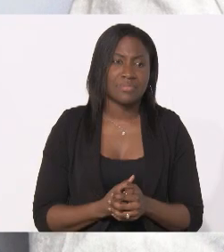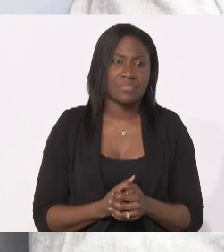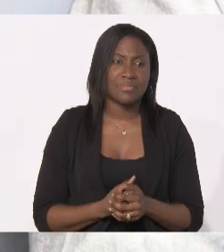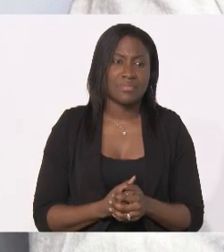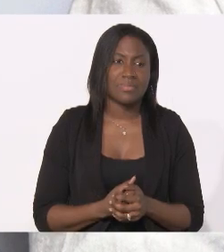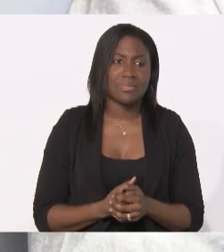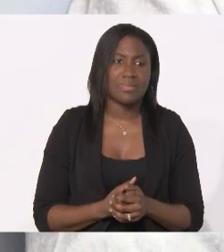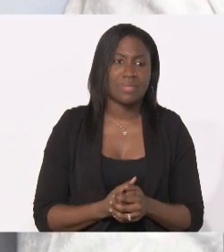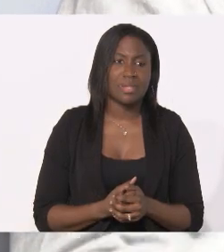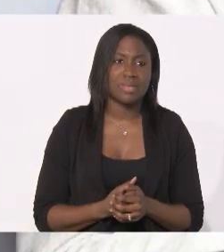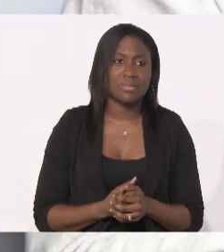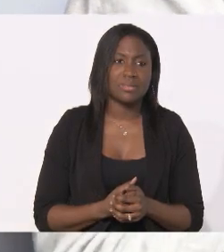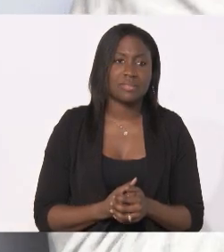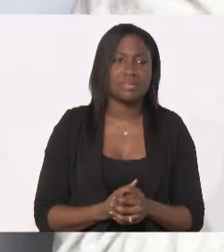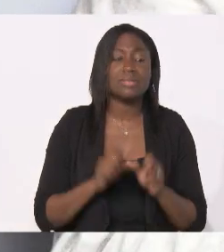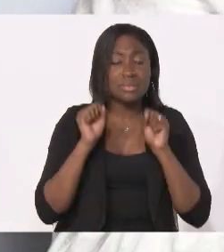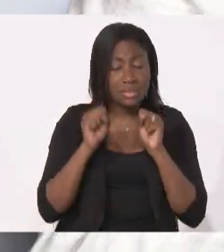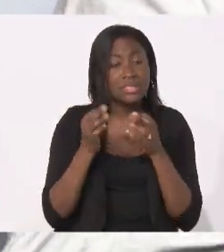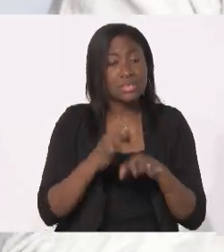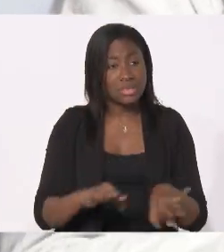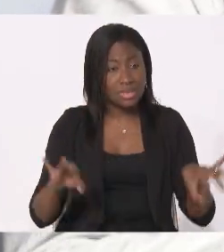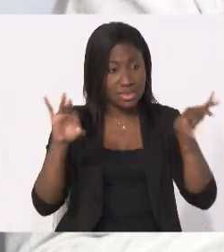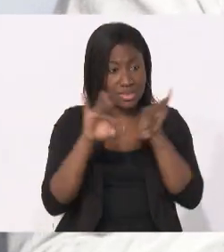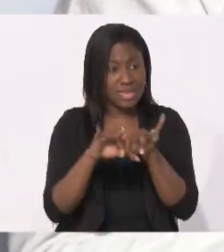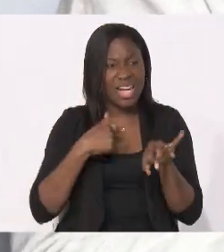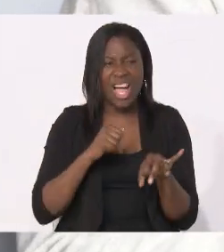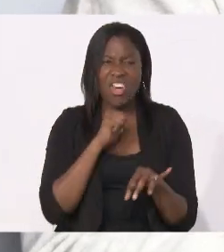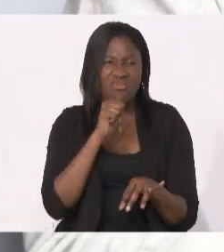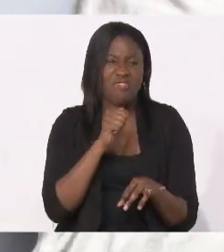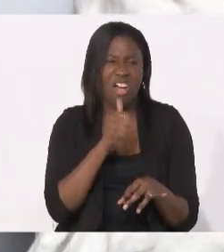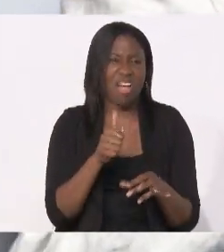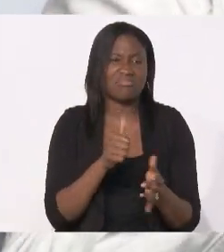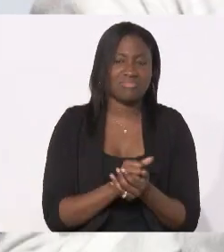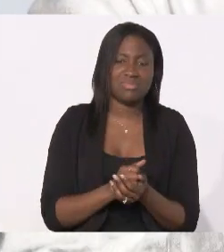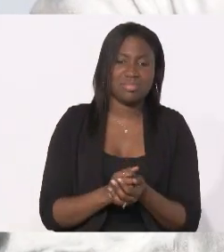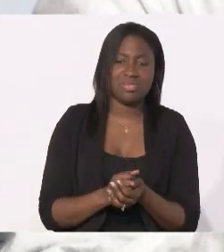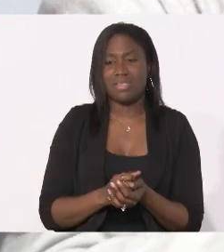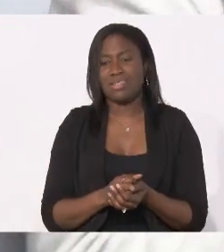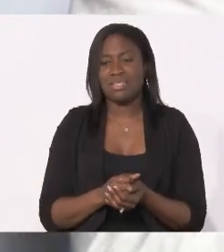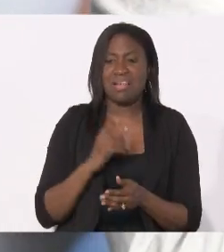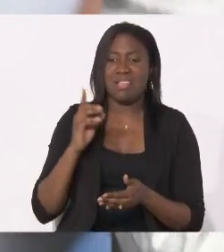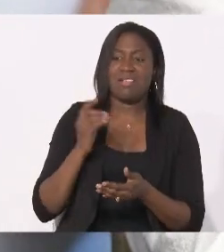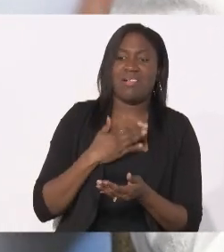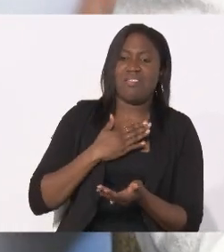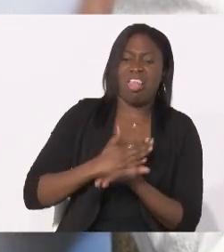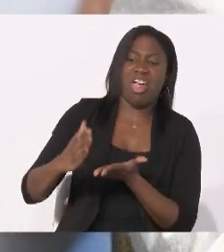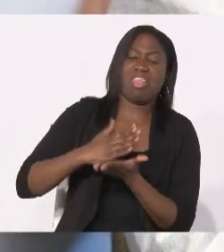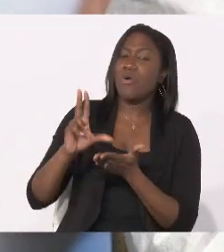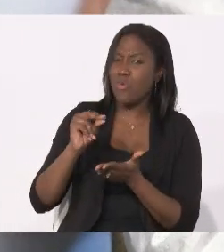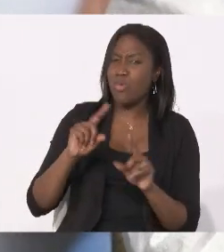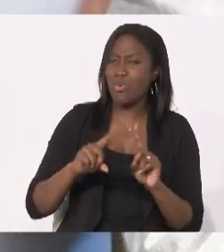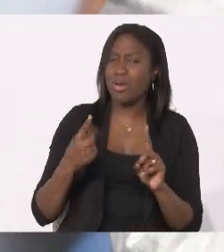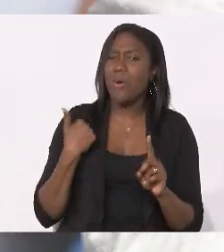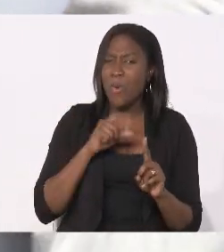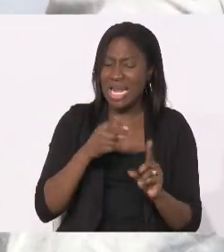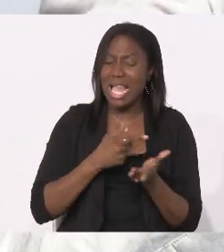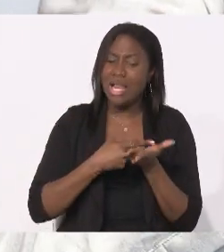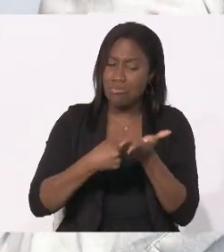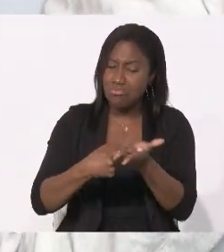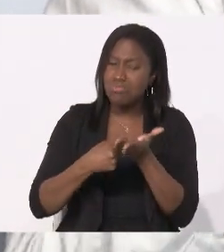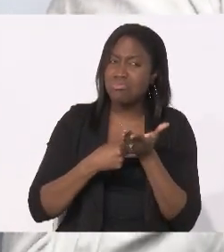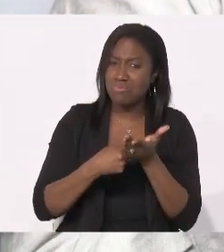at a film that we were applying for a rebate for. Oh, I have seen it. Was the Girls Getaway or something? yes, I was thinking